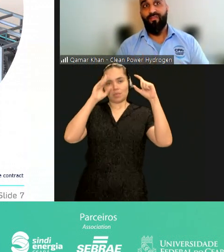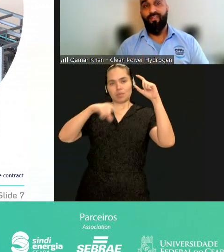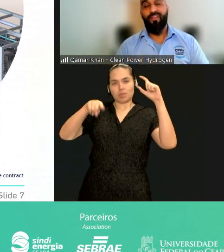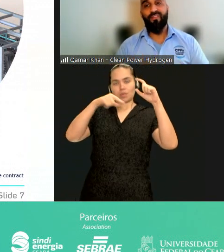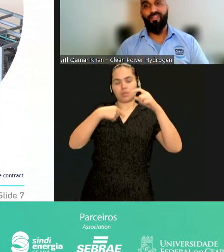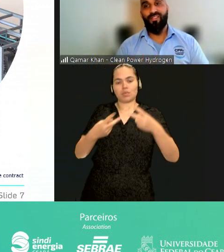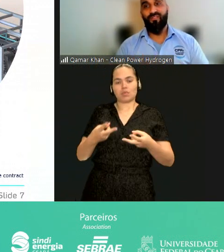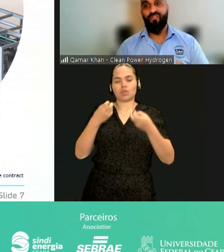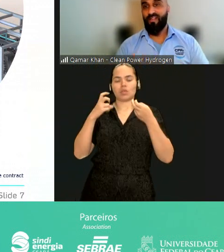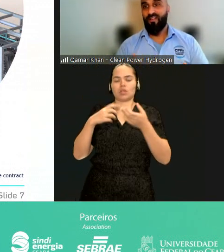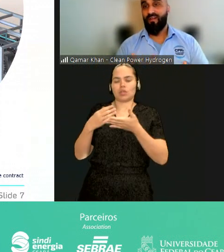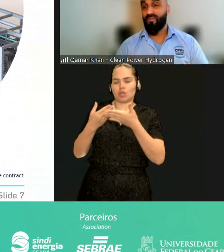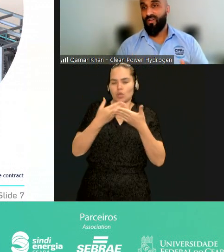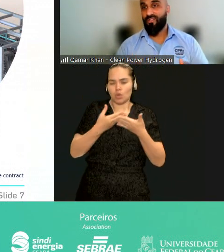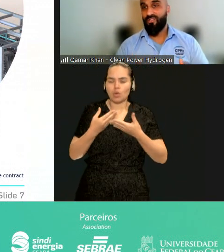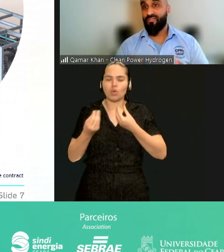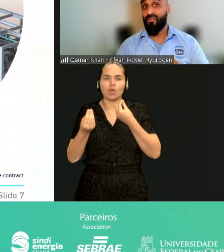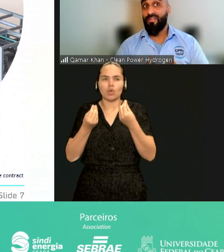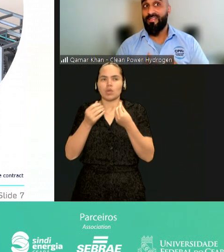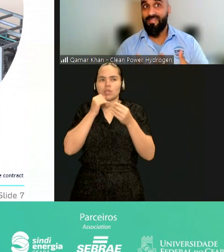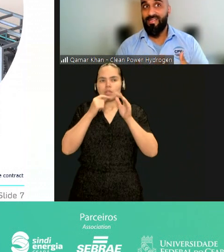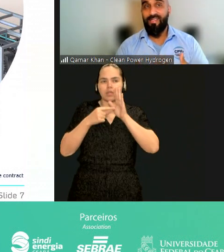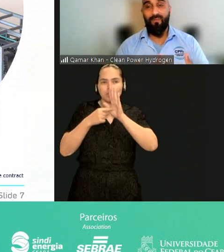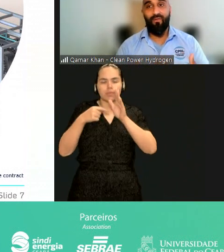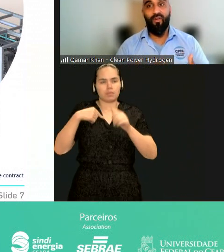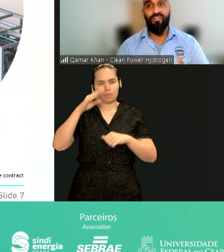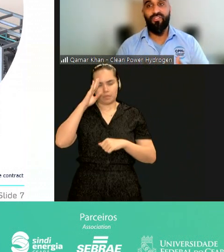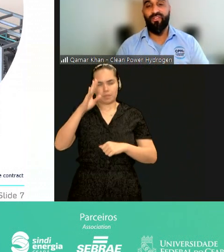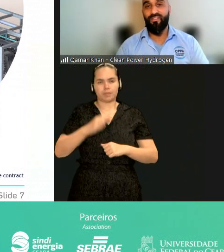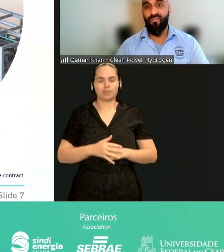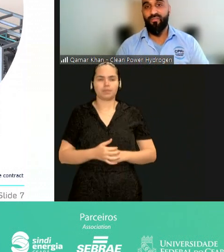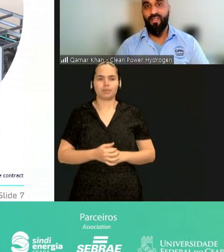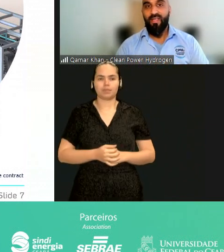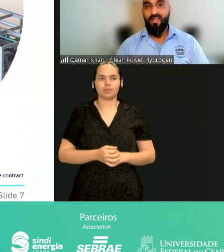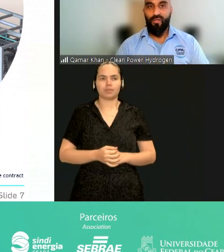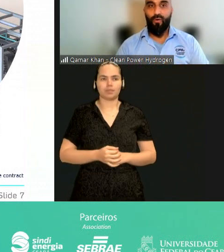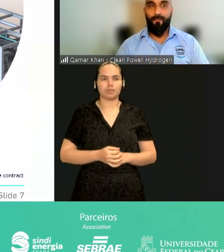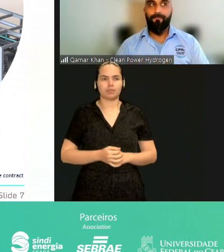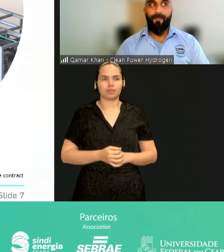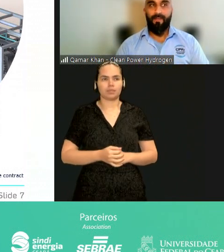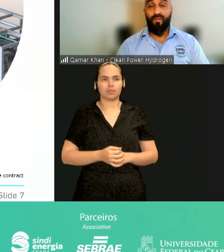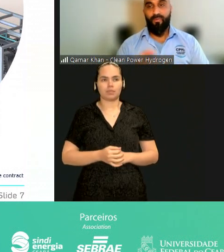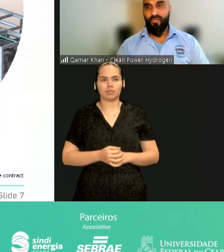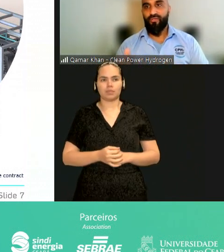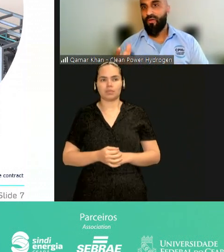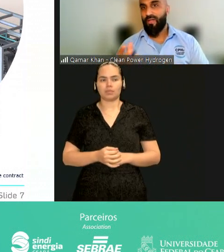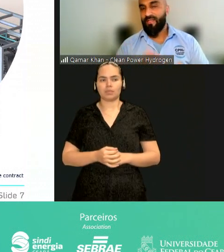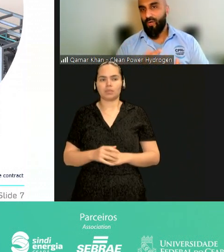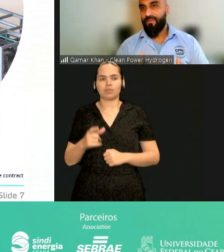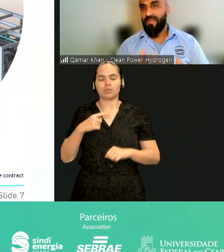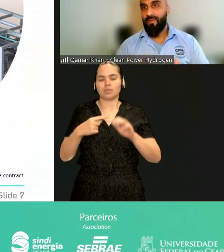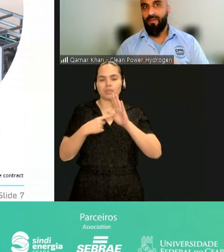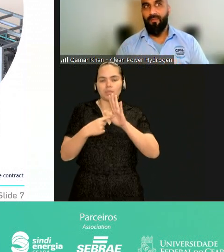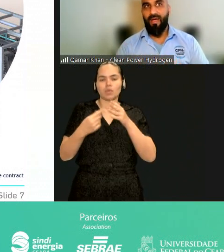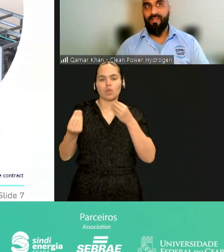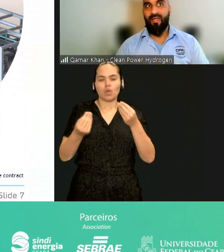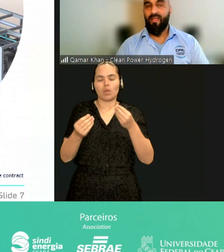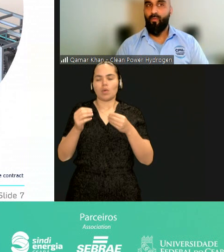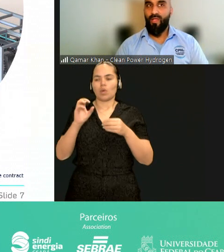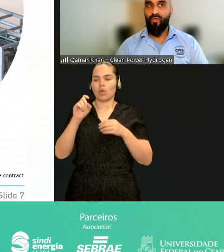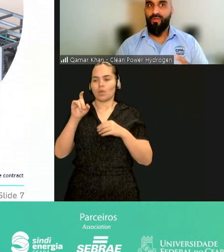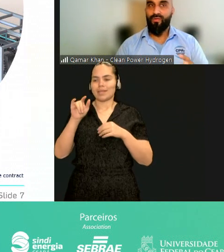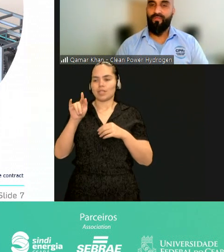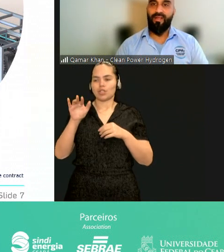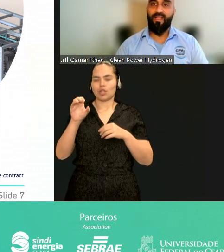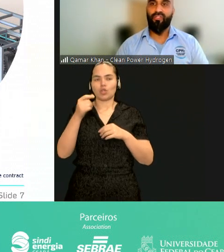and 3,600 kilograms of oxygen. So you can see the amount of oxygen that's used. Produced. So it's worth keeping in mind that